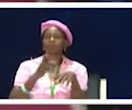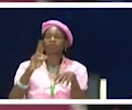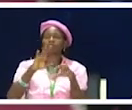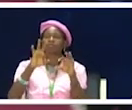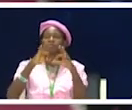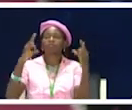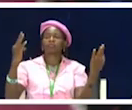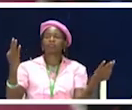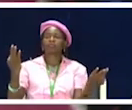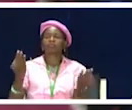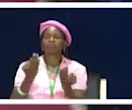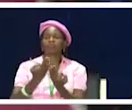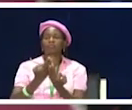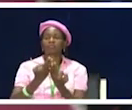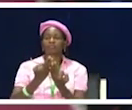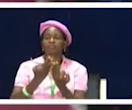family